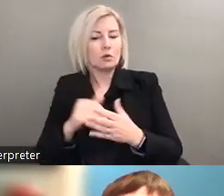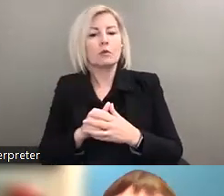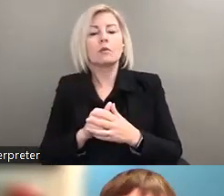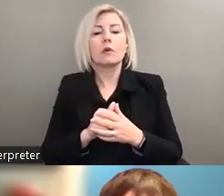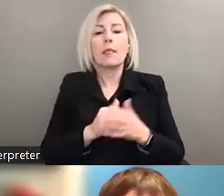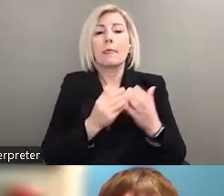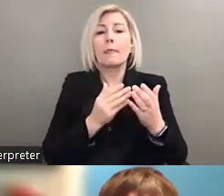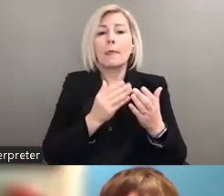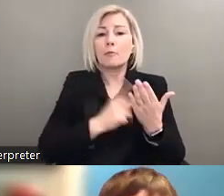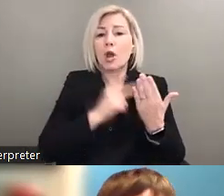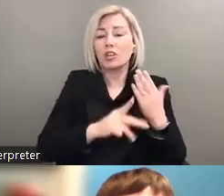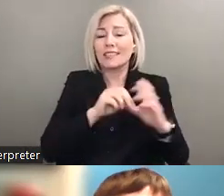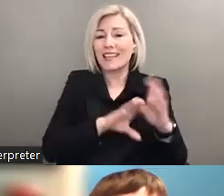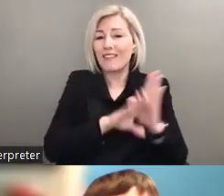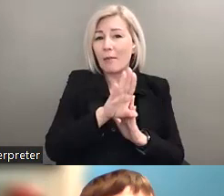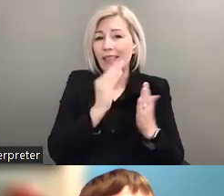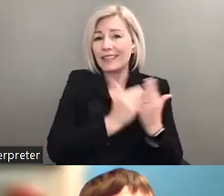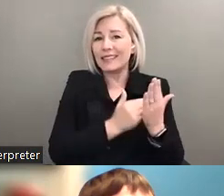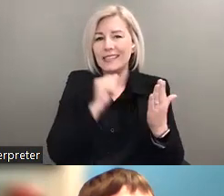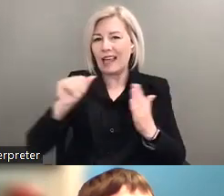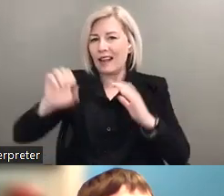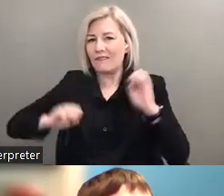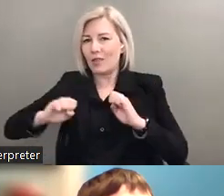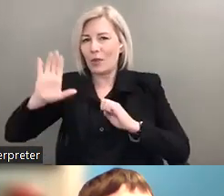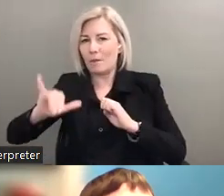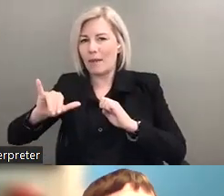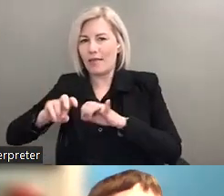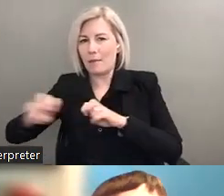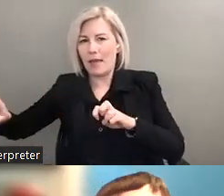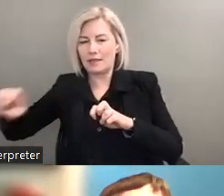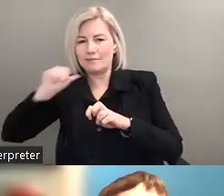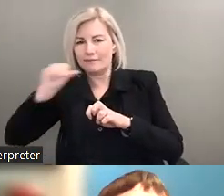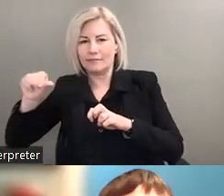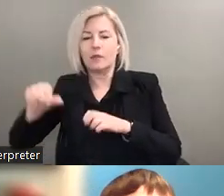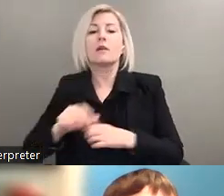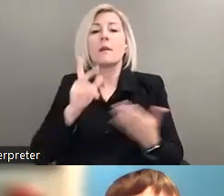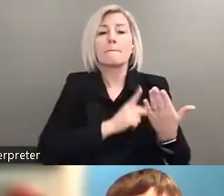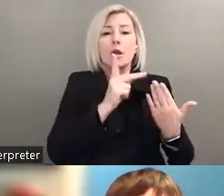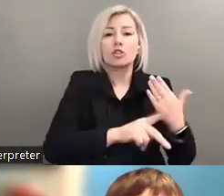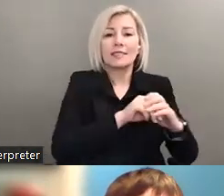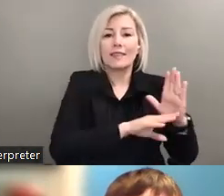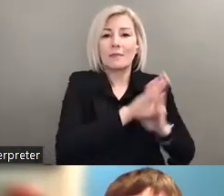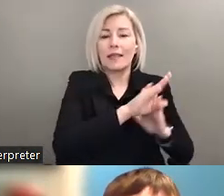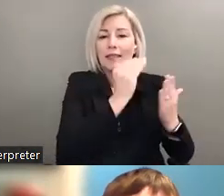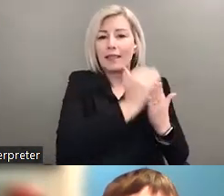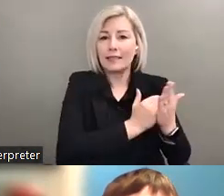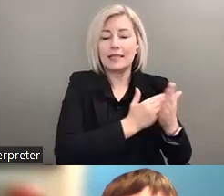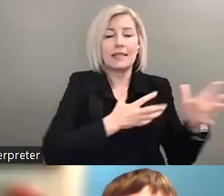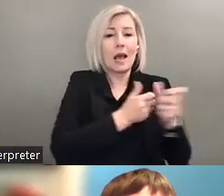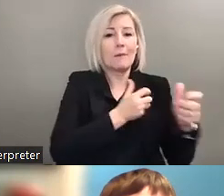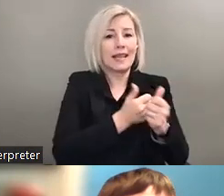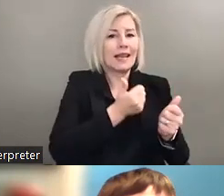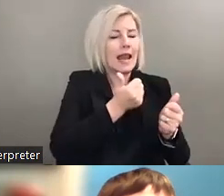development listing is not evaluated by the panelists. The project in development listing is updated every week